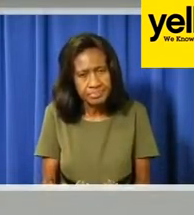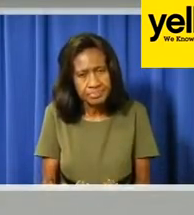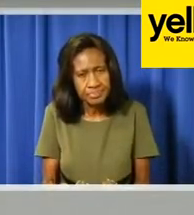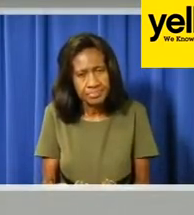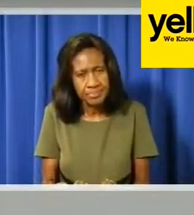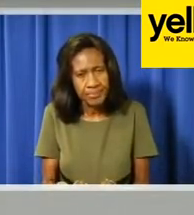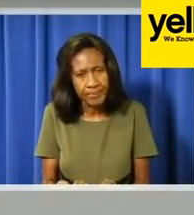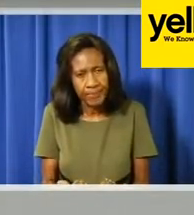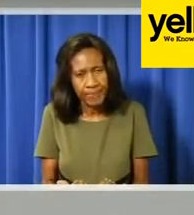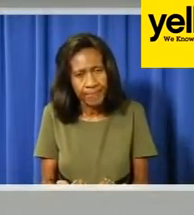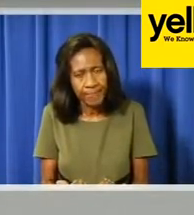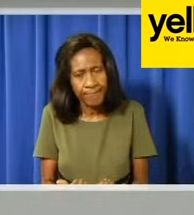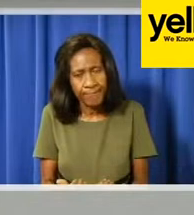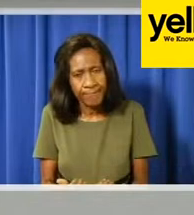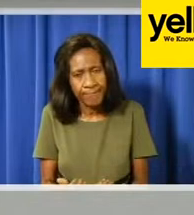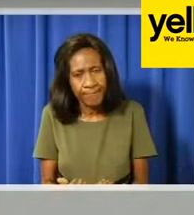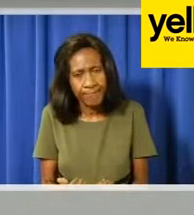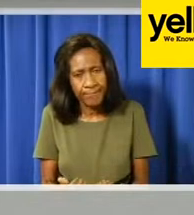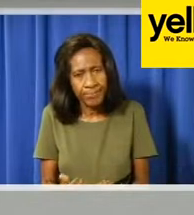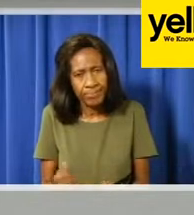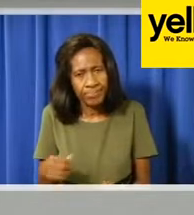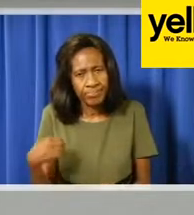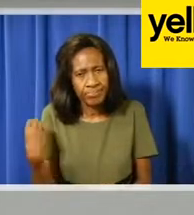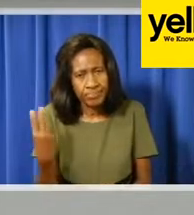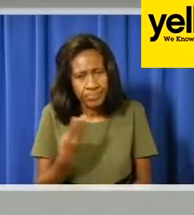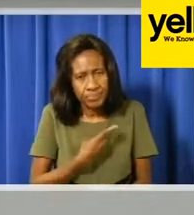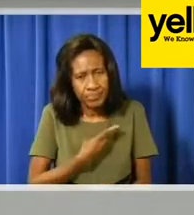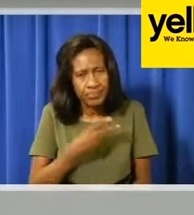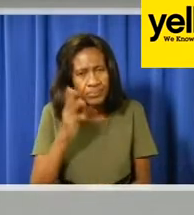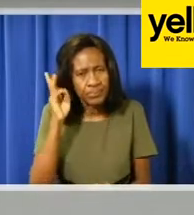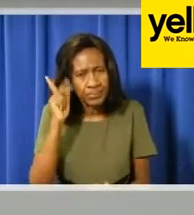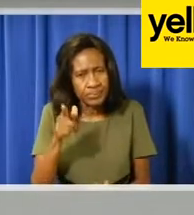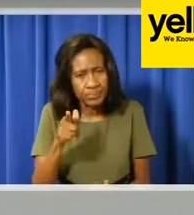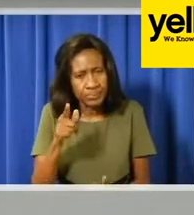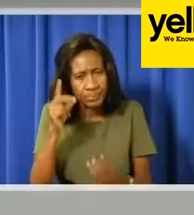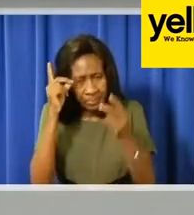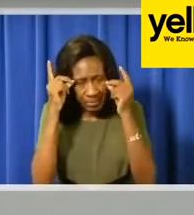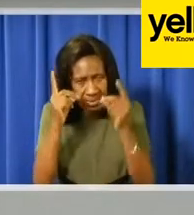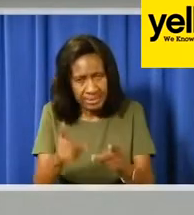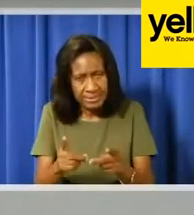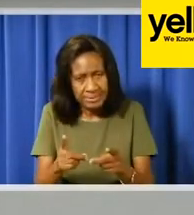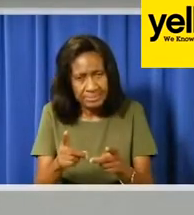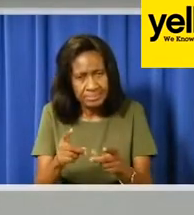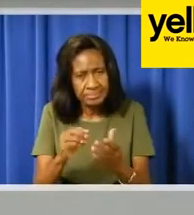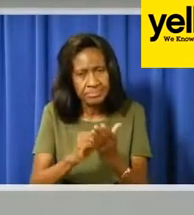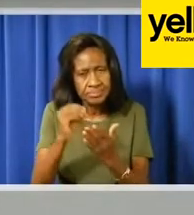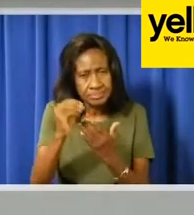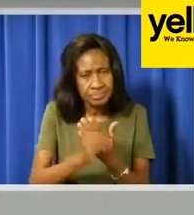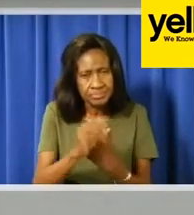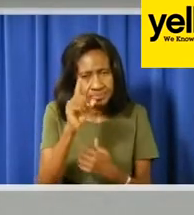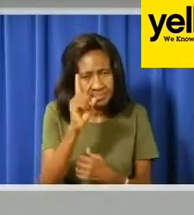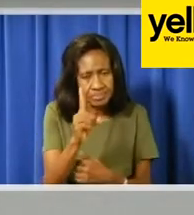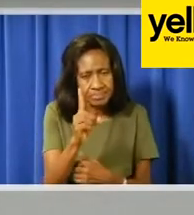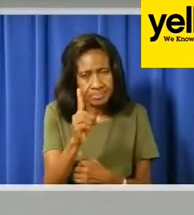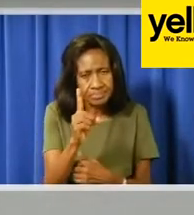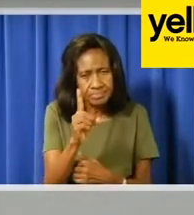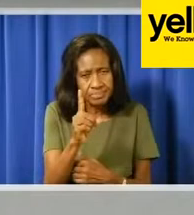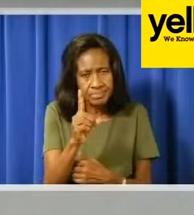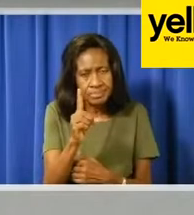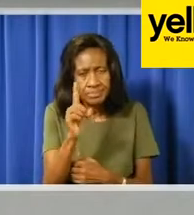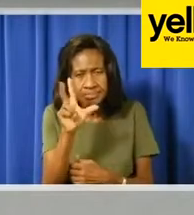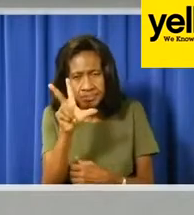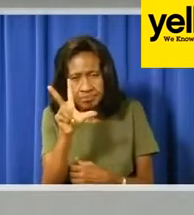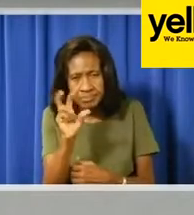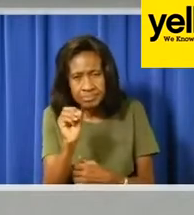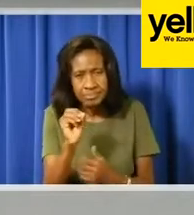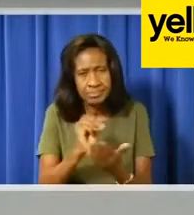we are looking to basically make that decision around the 1st of October. 30th September, 1st